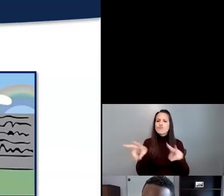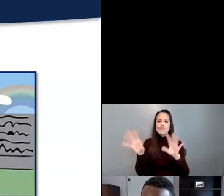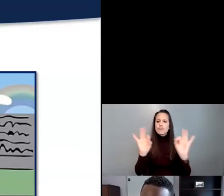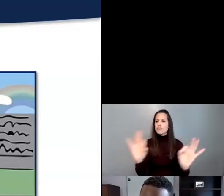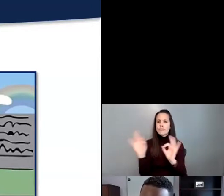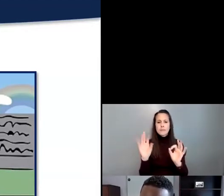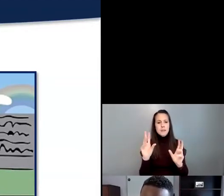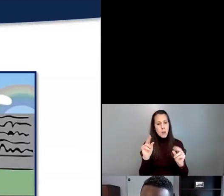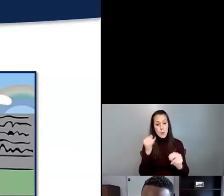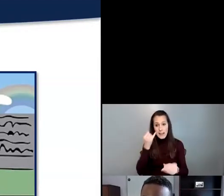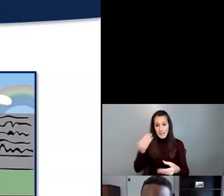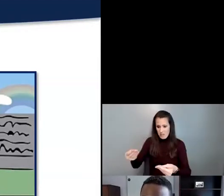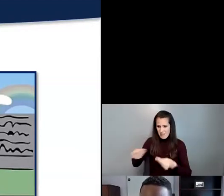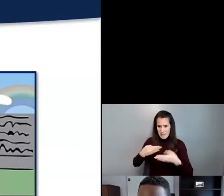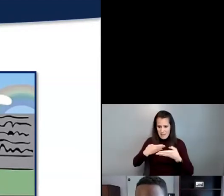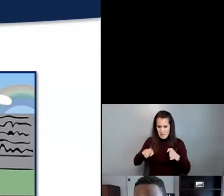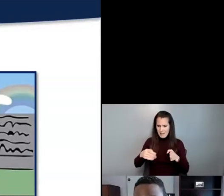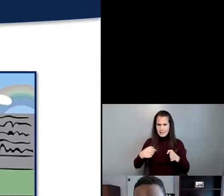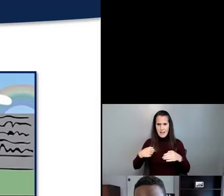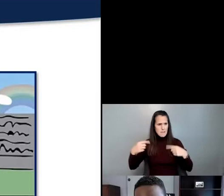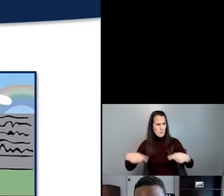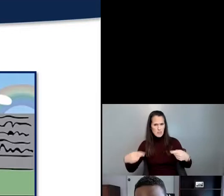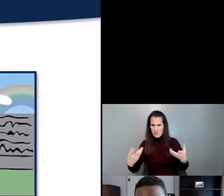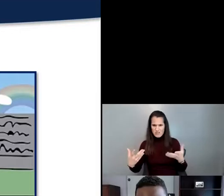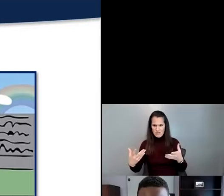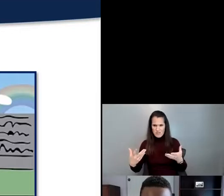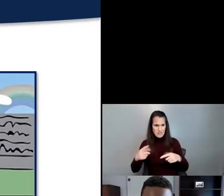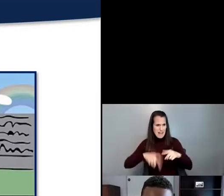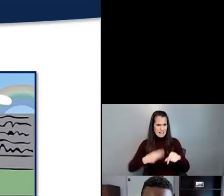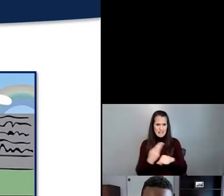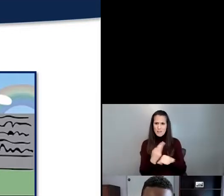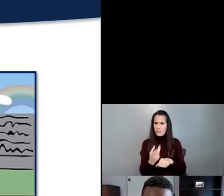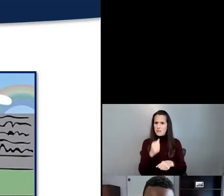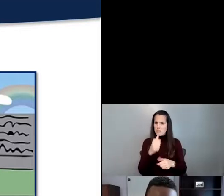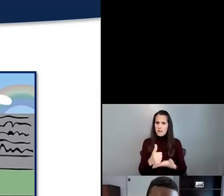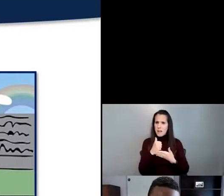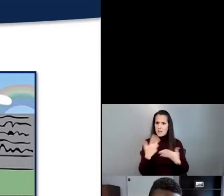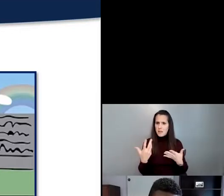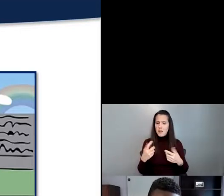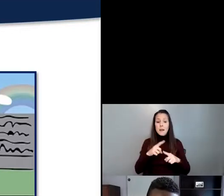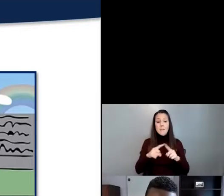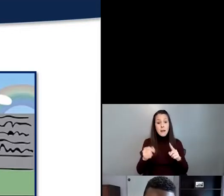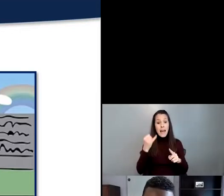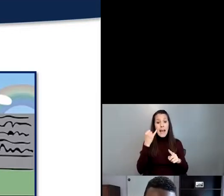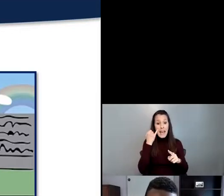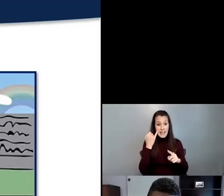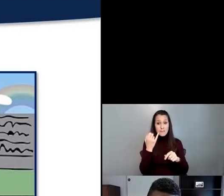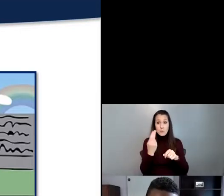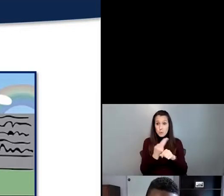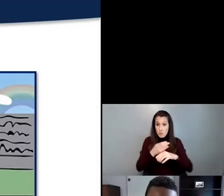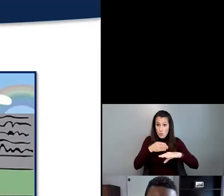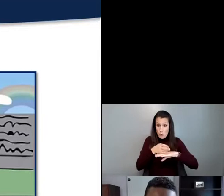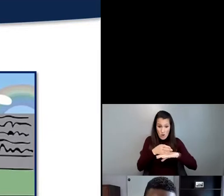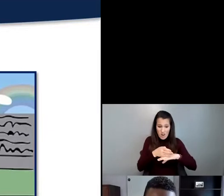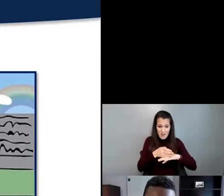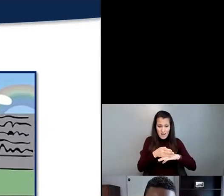as a wheelchair user, that box would not allow me any better access to that game. But if you take the wood from that box and instead you